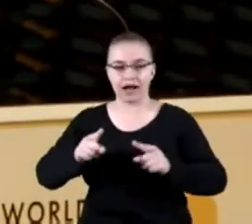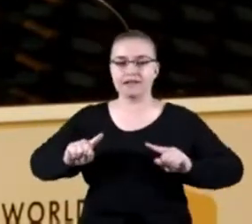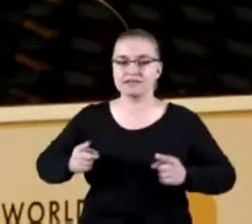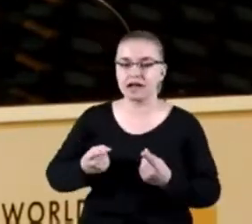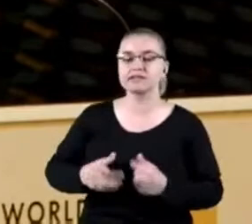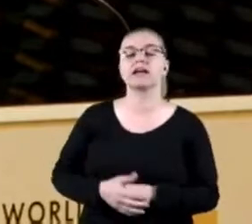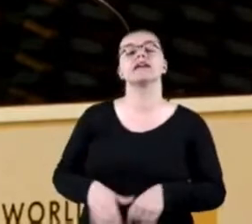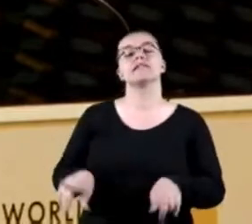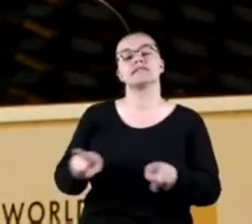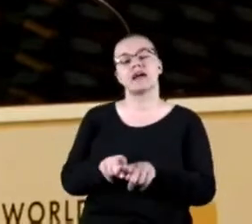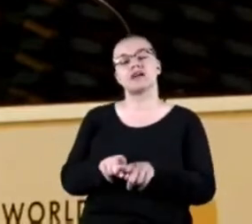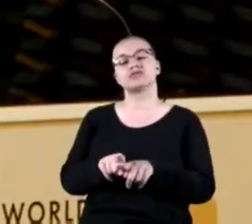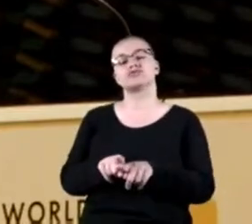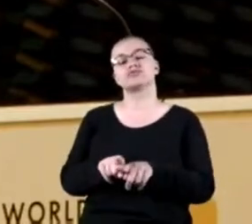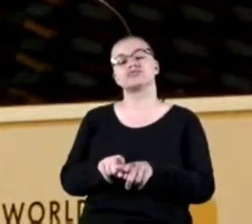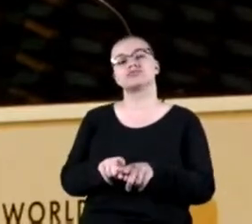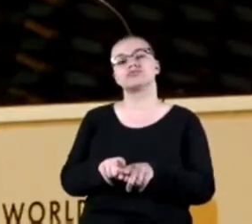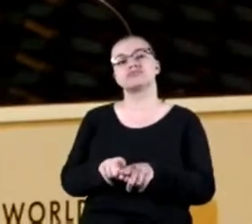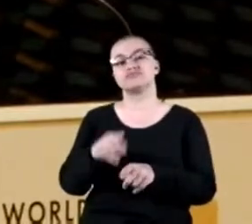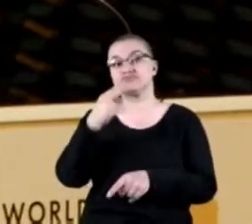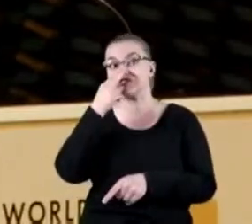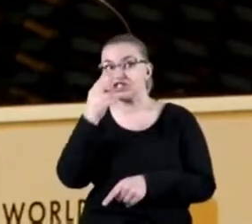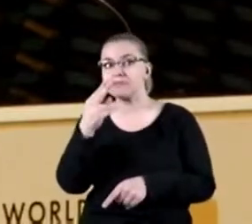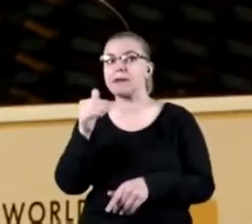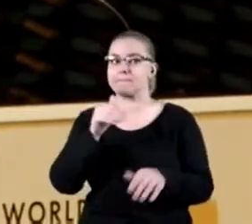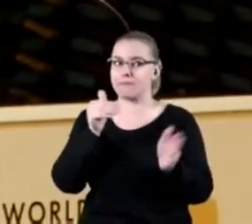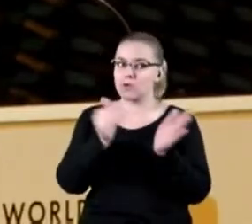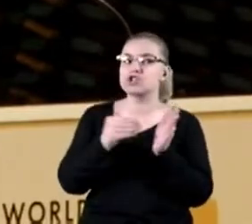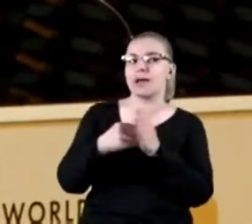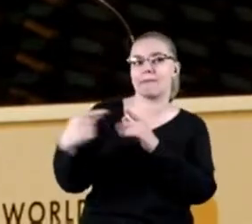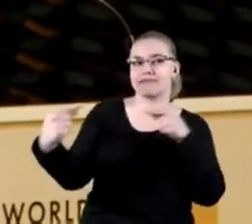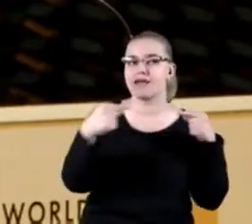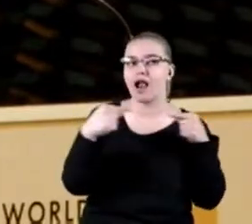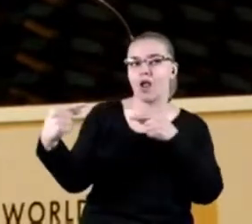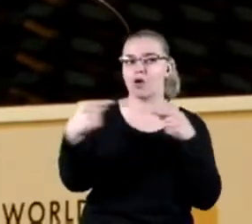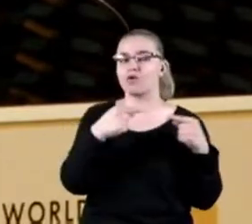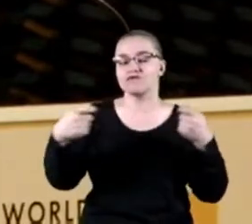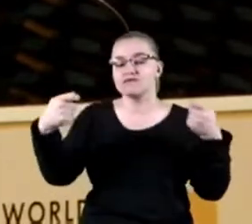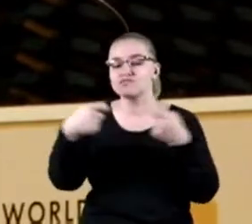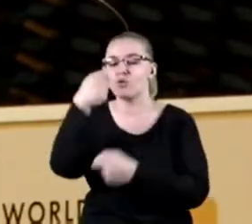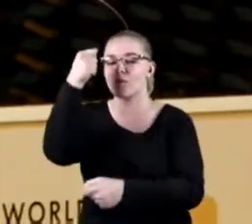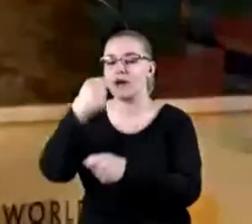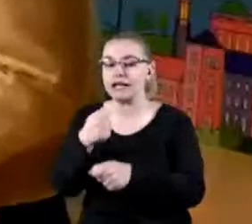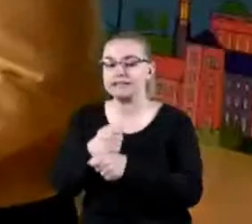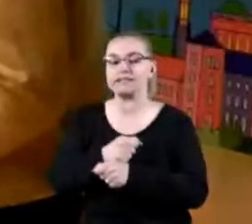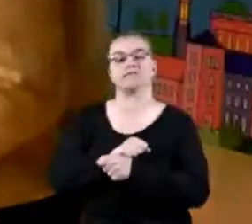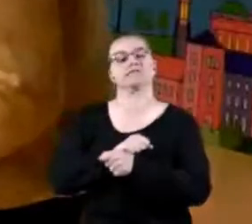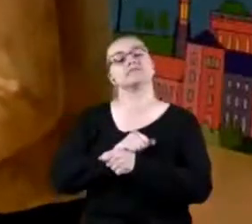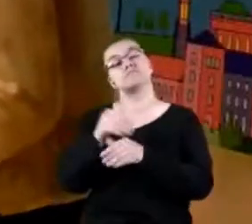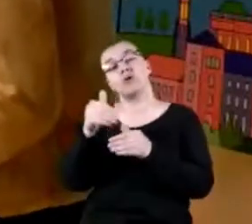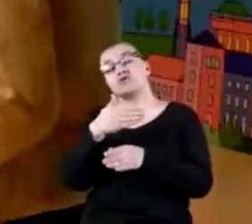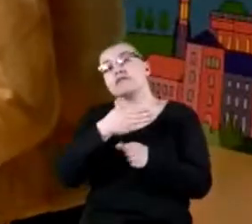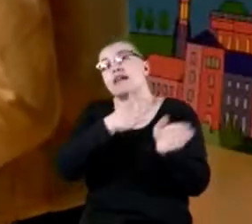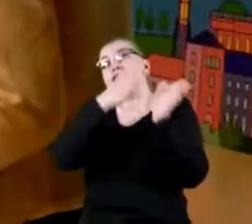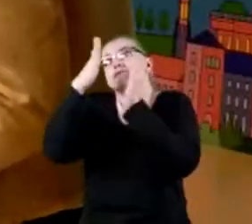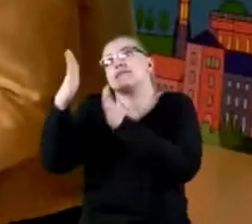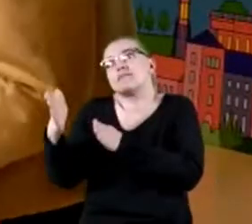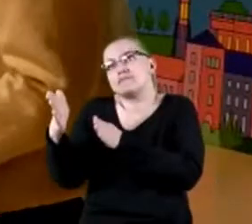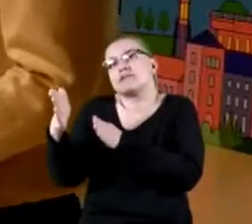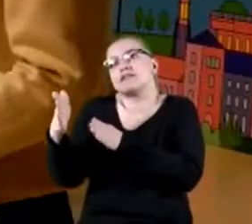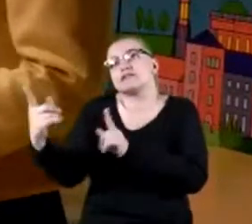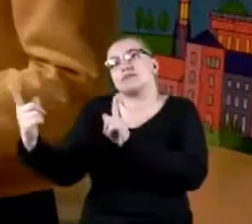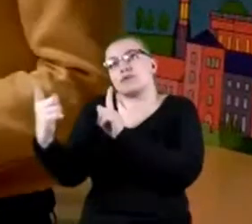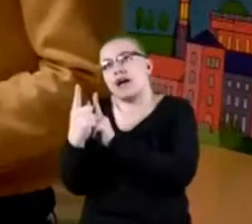a lot of need of conversation. There's a need of collaboration. Maybe next time we can have also some state